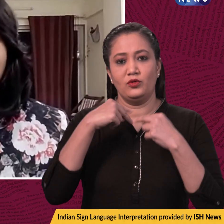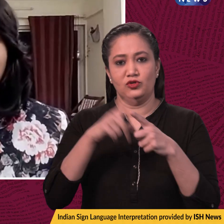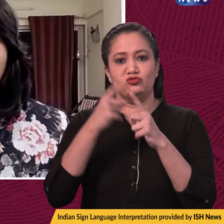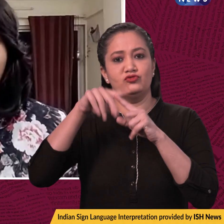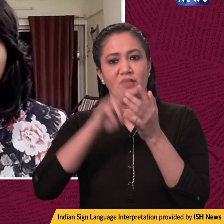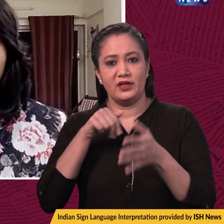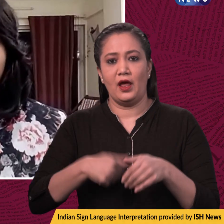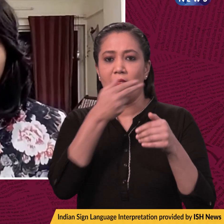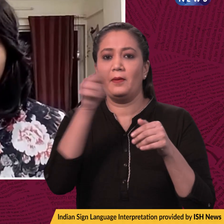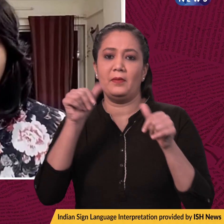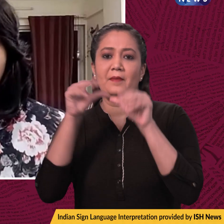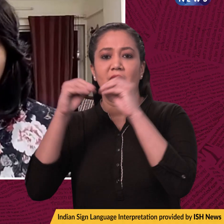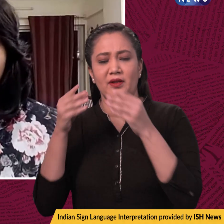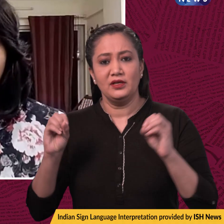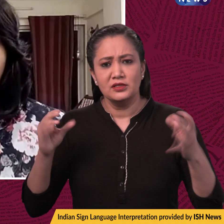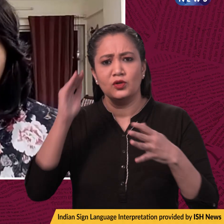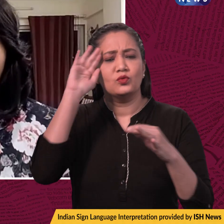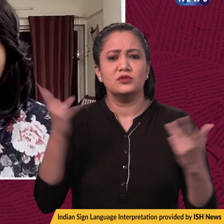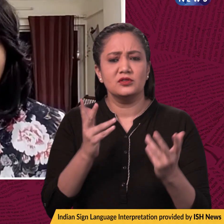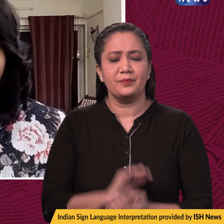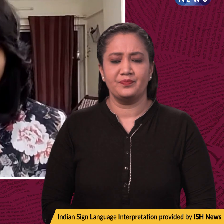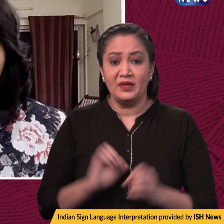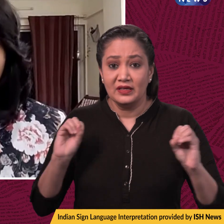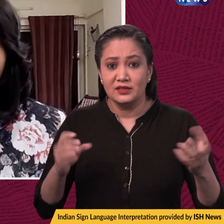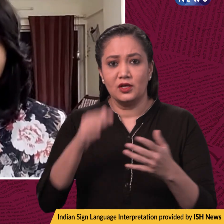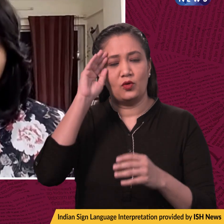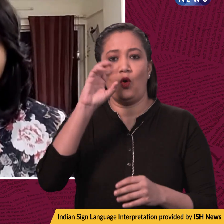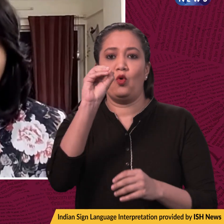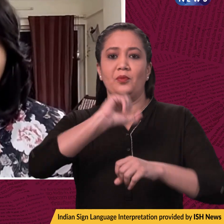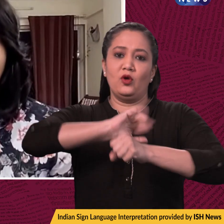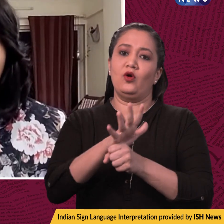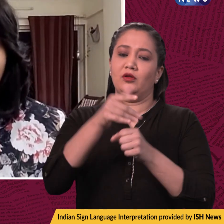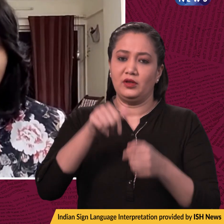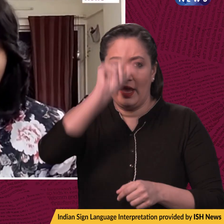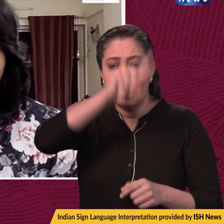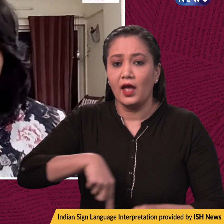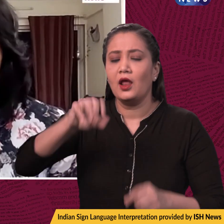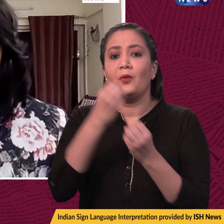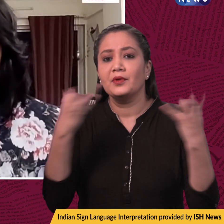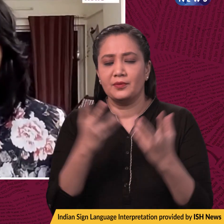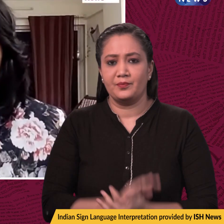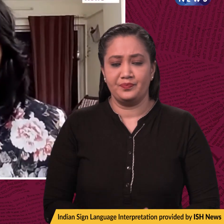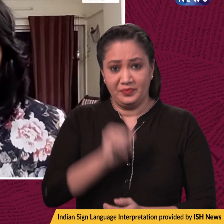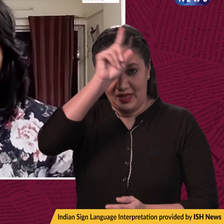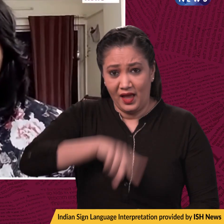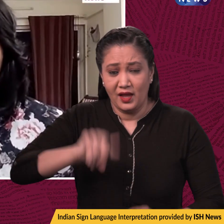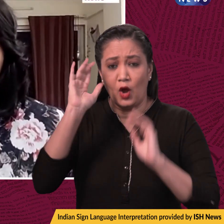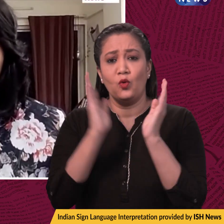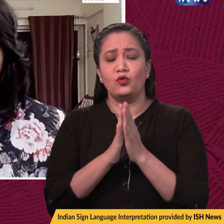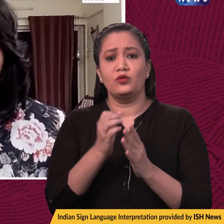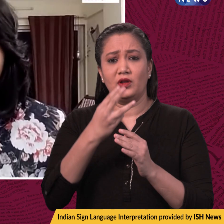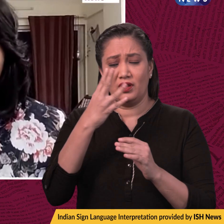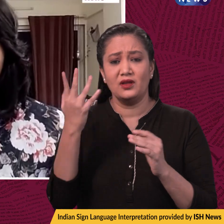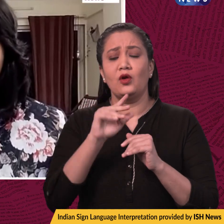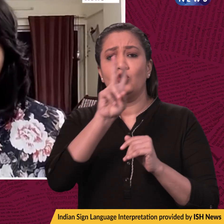watching Just the News. I'm Amita Balachandra. Let's get straight to it. Now we start with Omicron cases in the country. India has